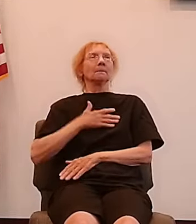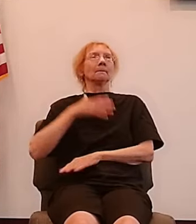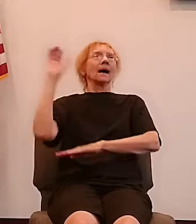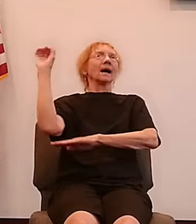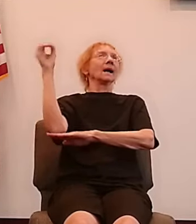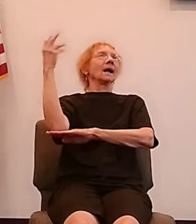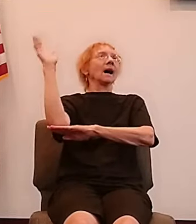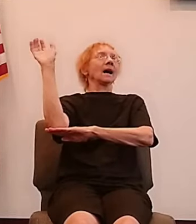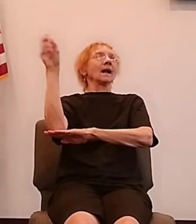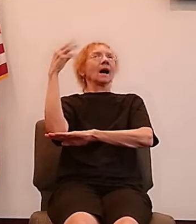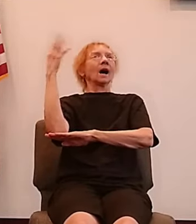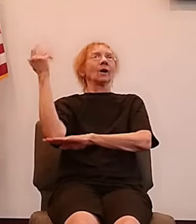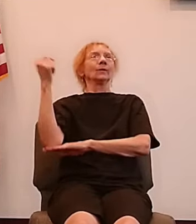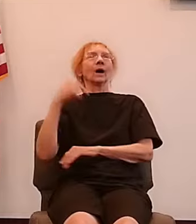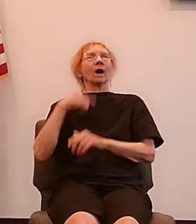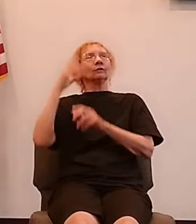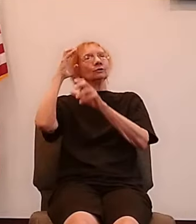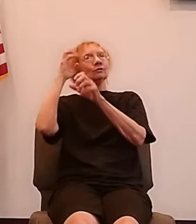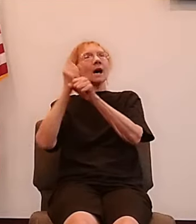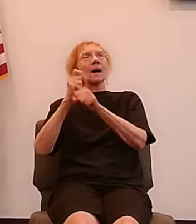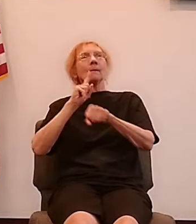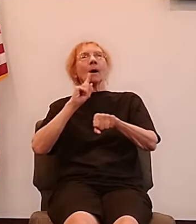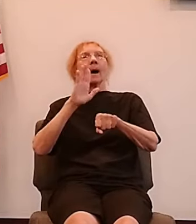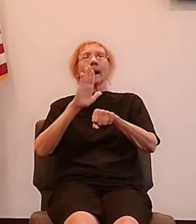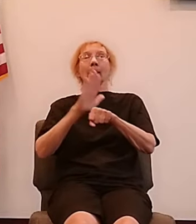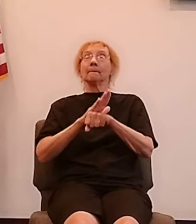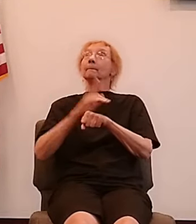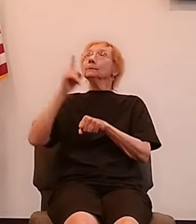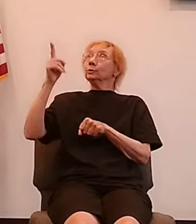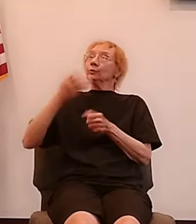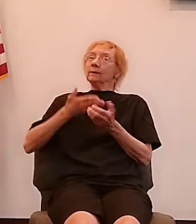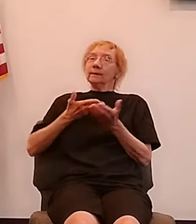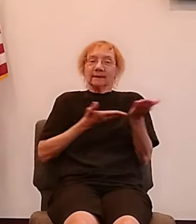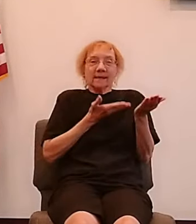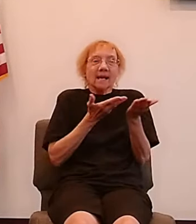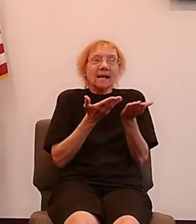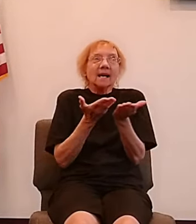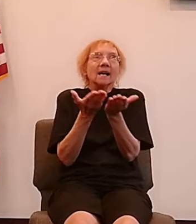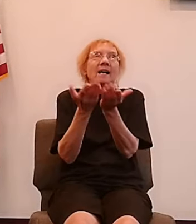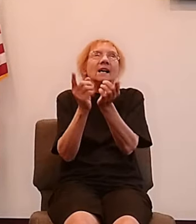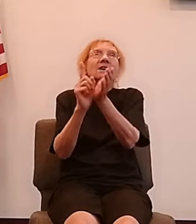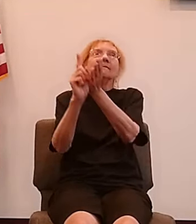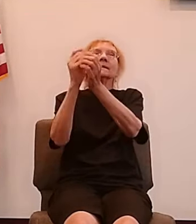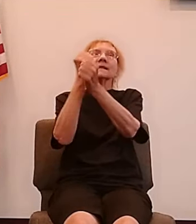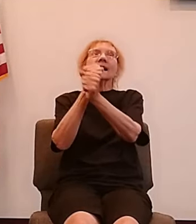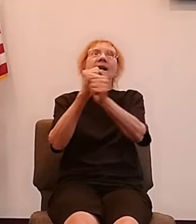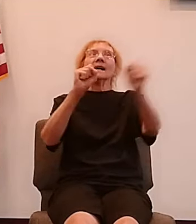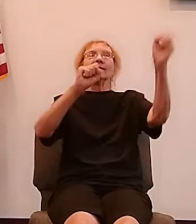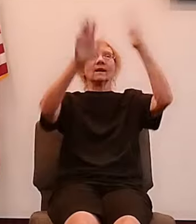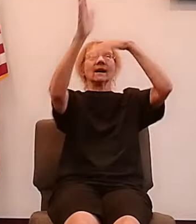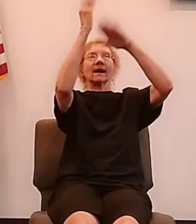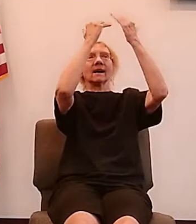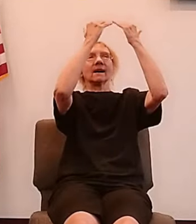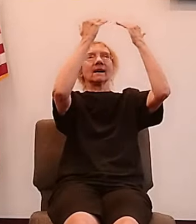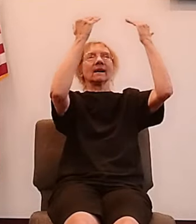my lighthouse, I will trust the promise. You will carry me safe to shore.